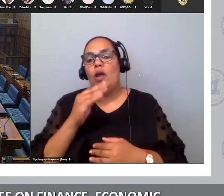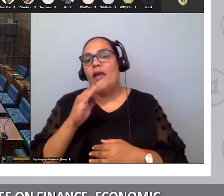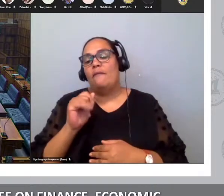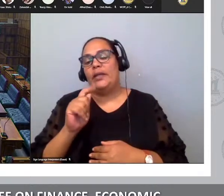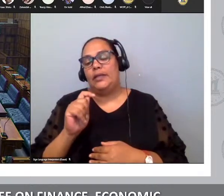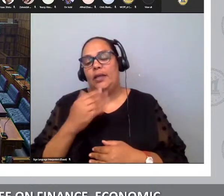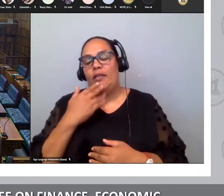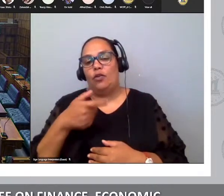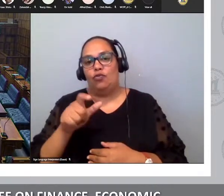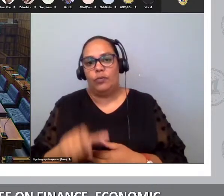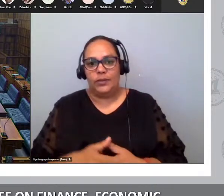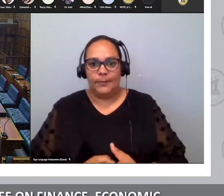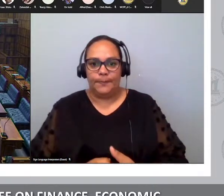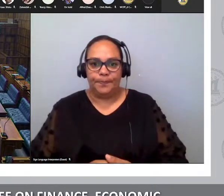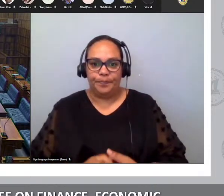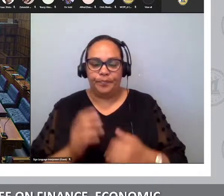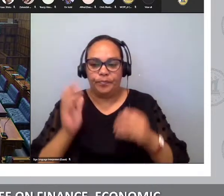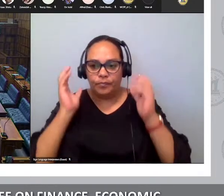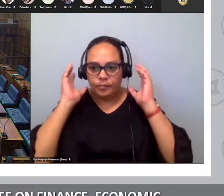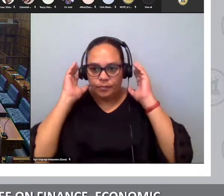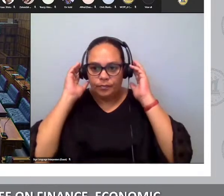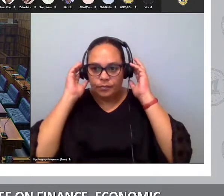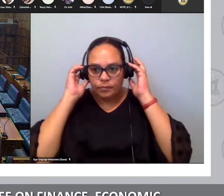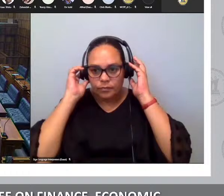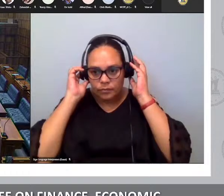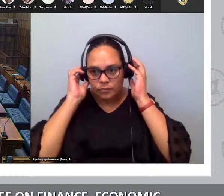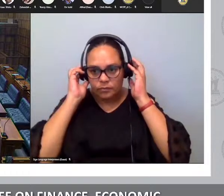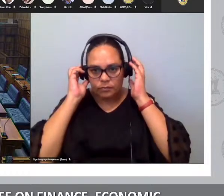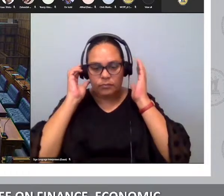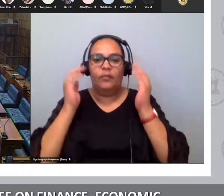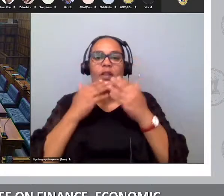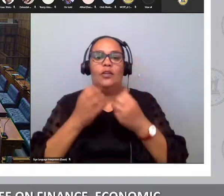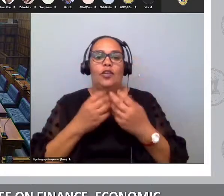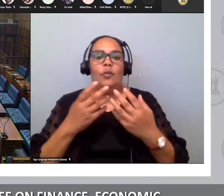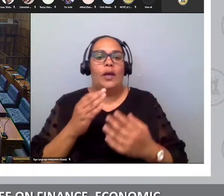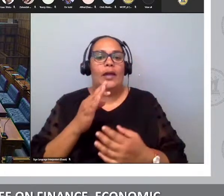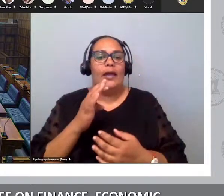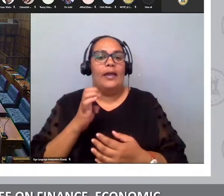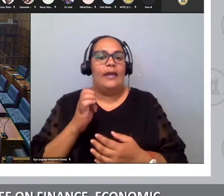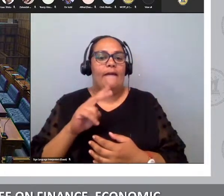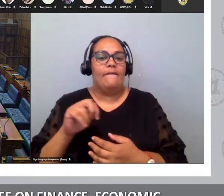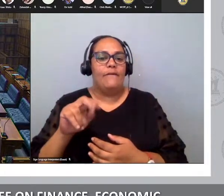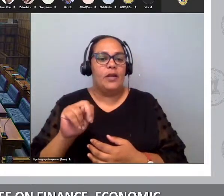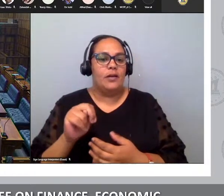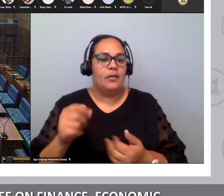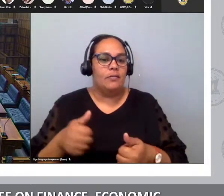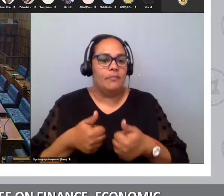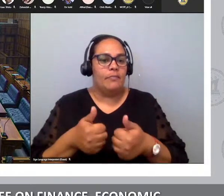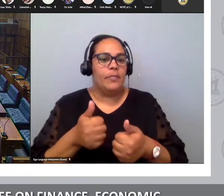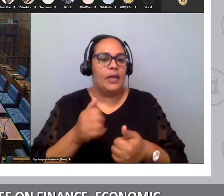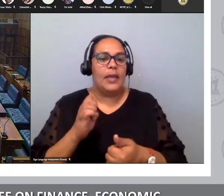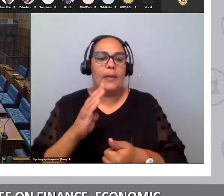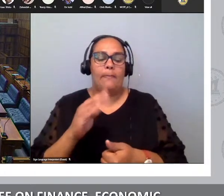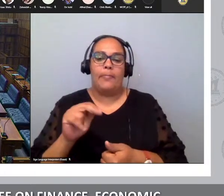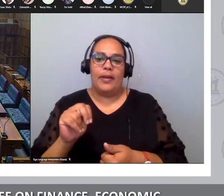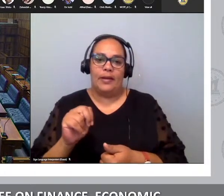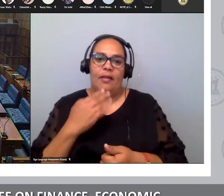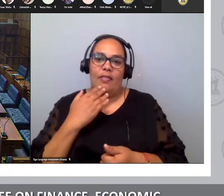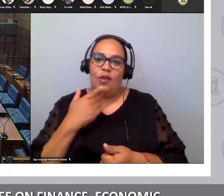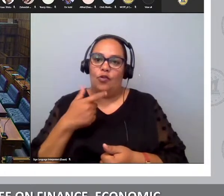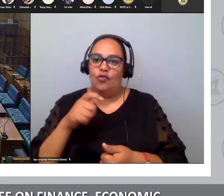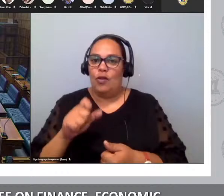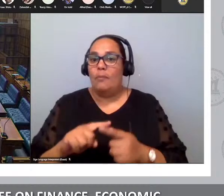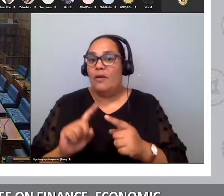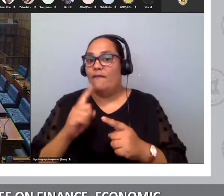chair person thank you very much Ian back to you thank you CH uh